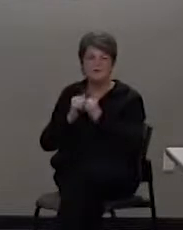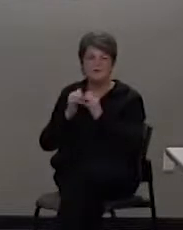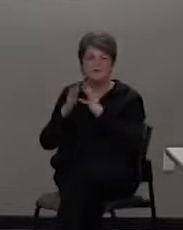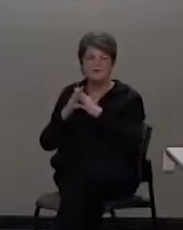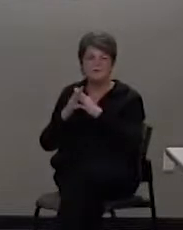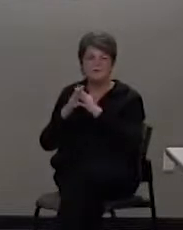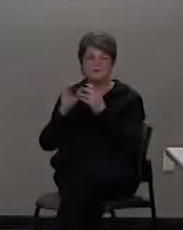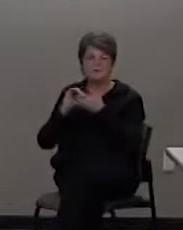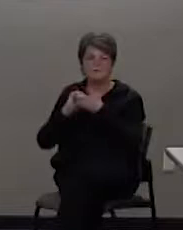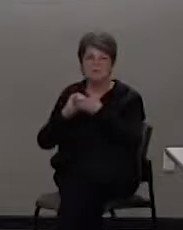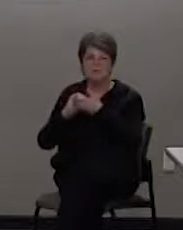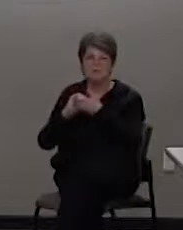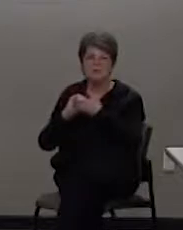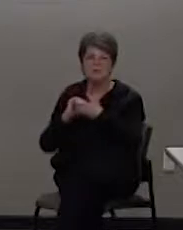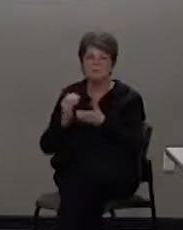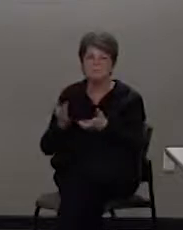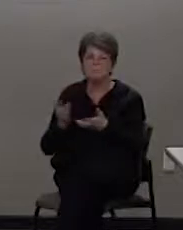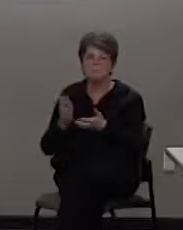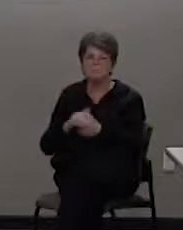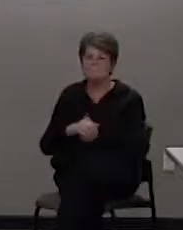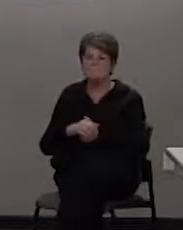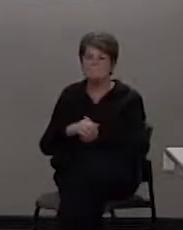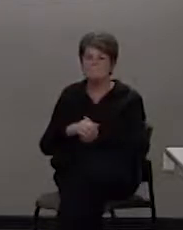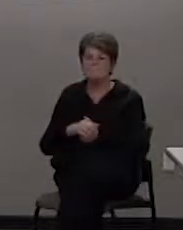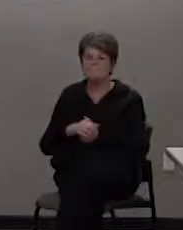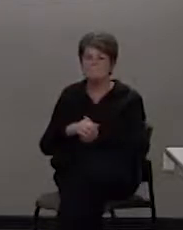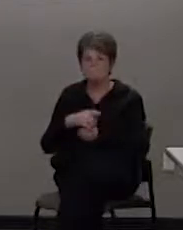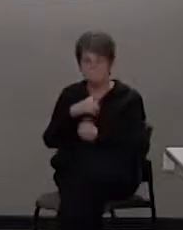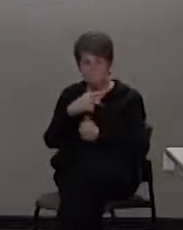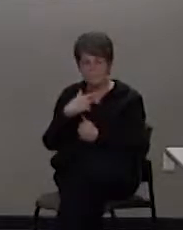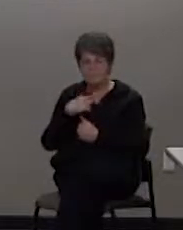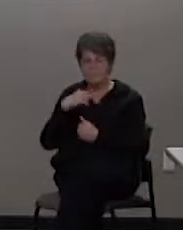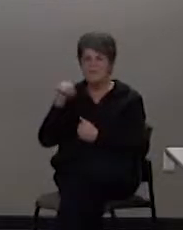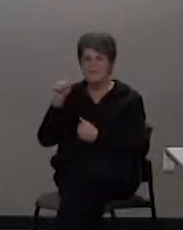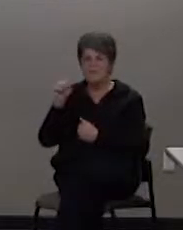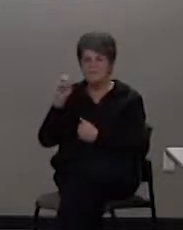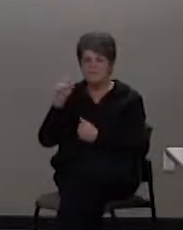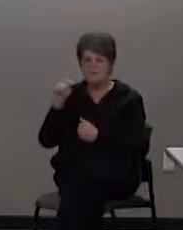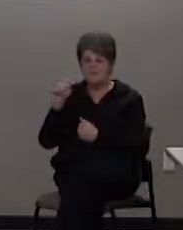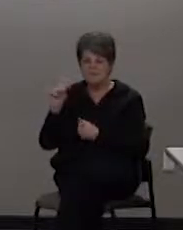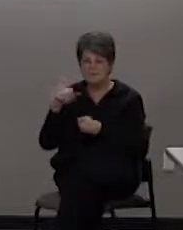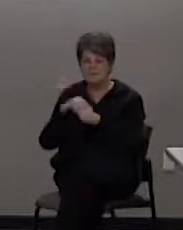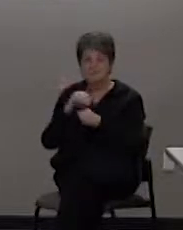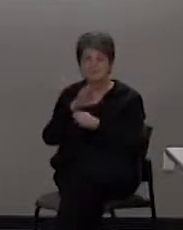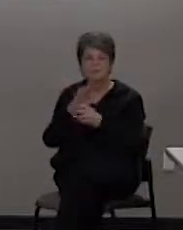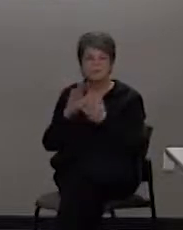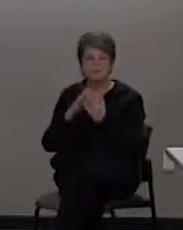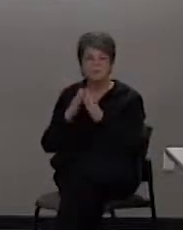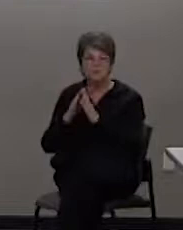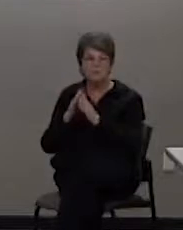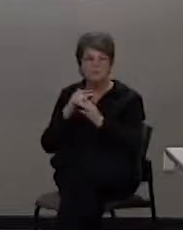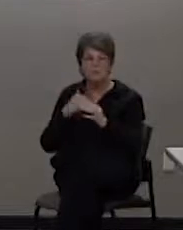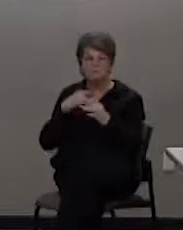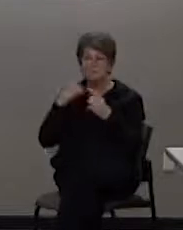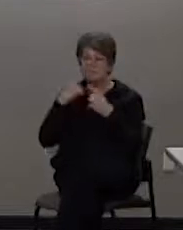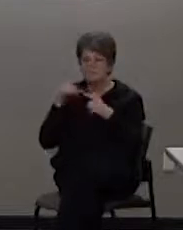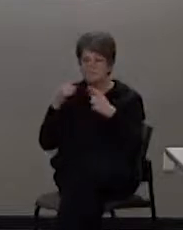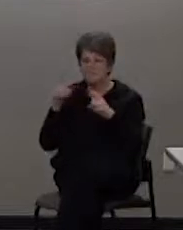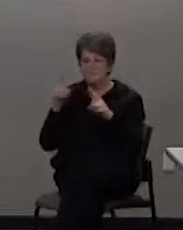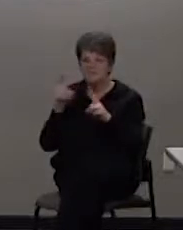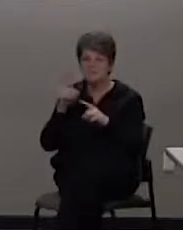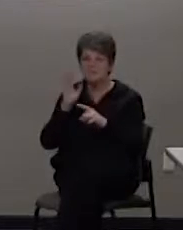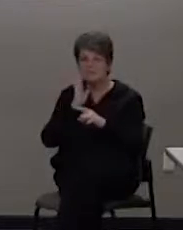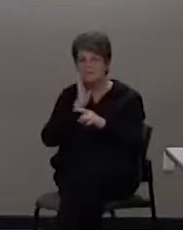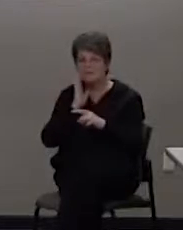implementation partnership? You have assets in your community. You have a successful area, a